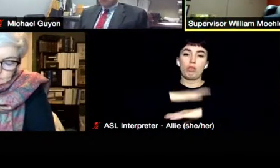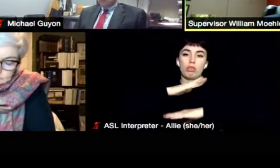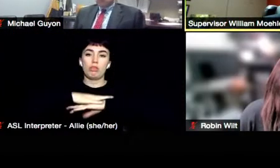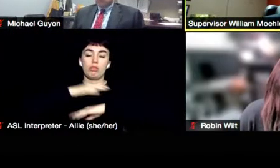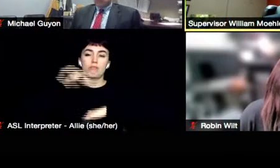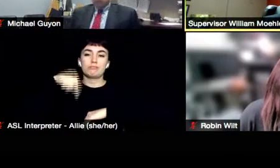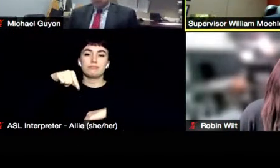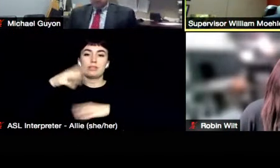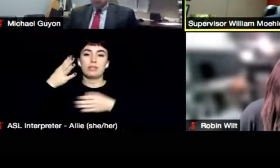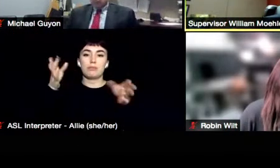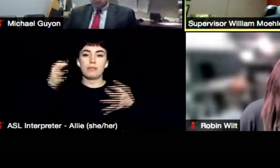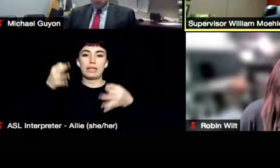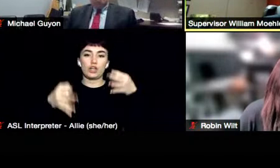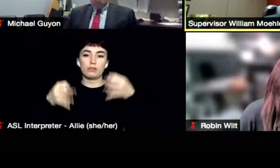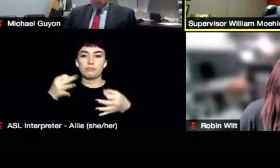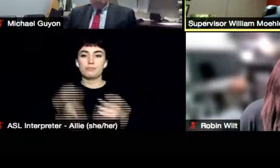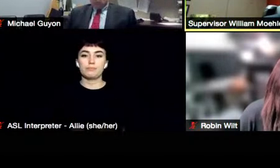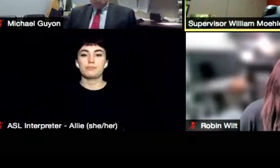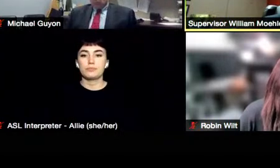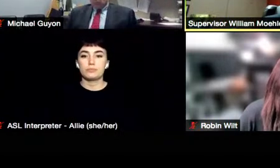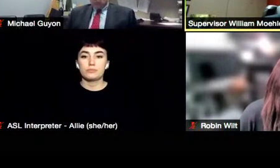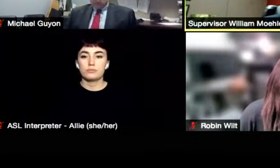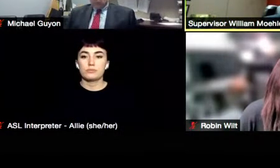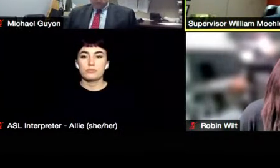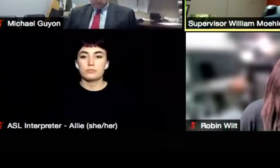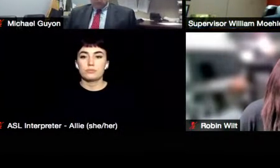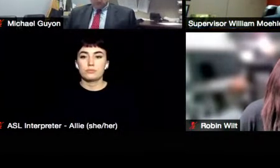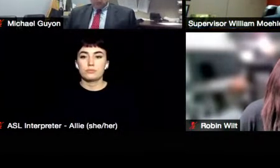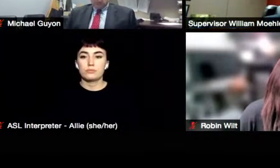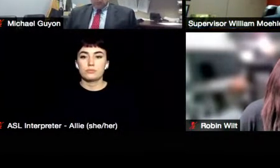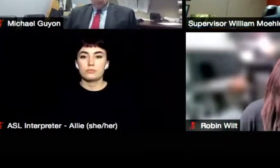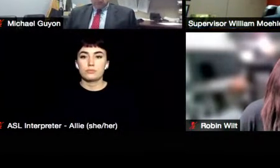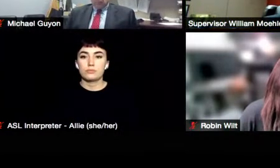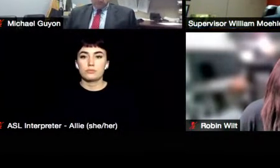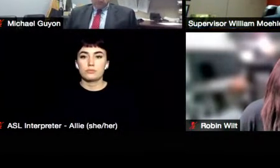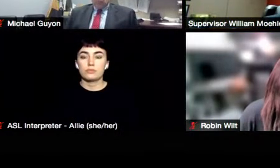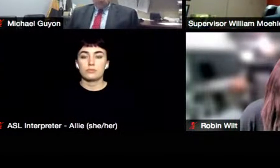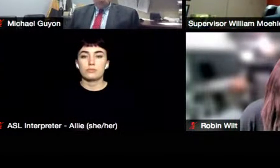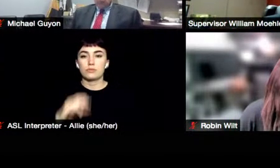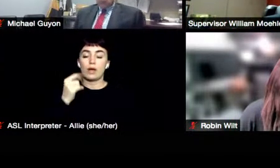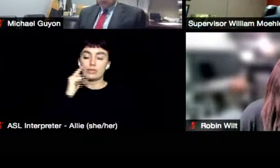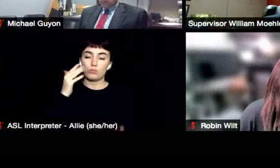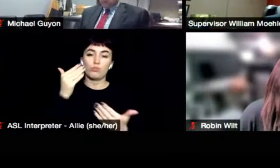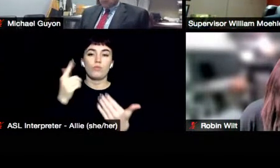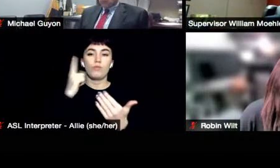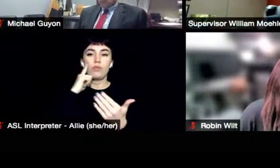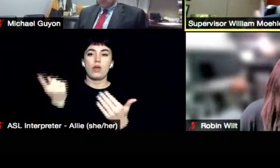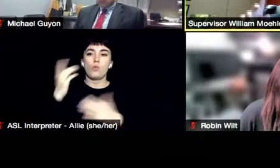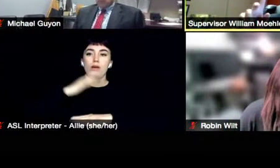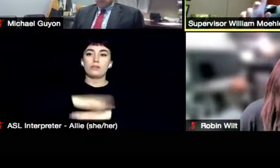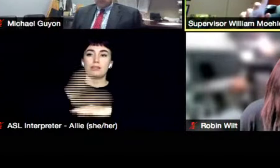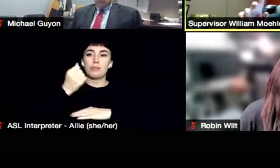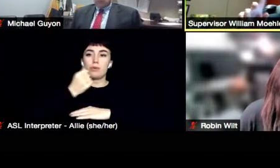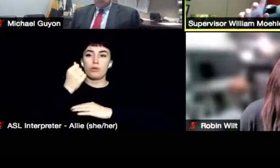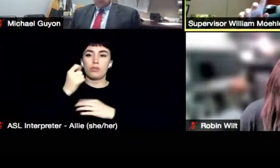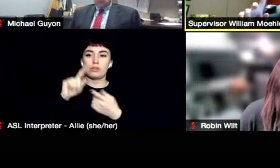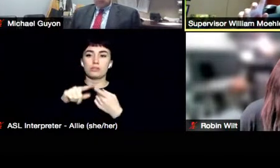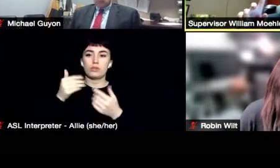this public hearing? Bill, I'm table this public hearing until our next board meeting. Well,